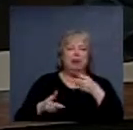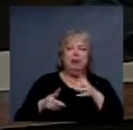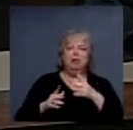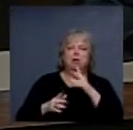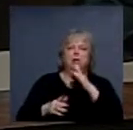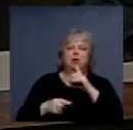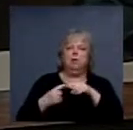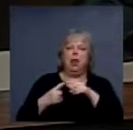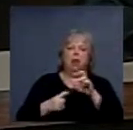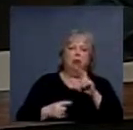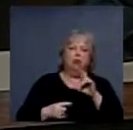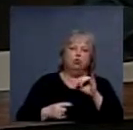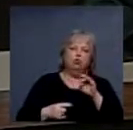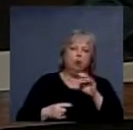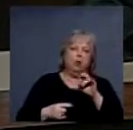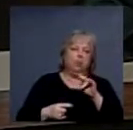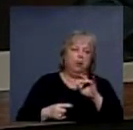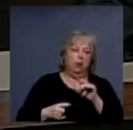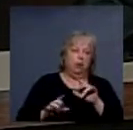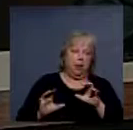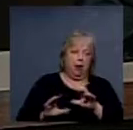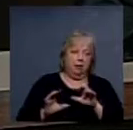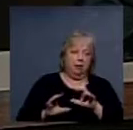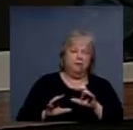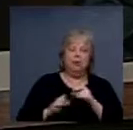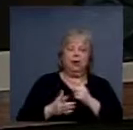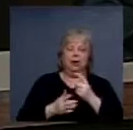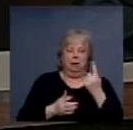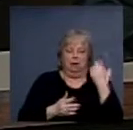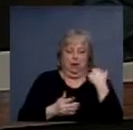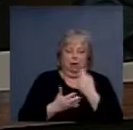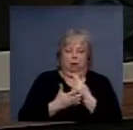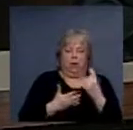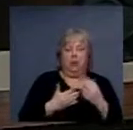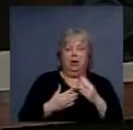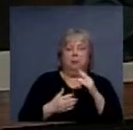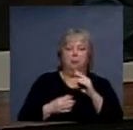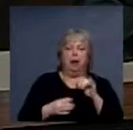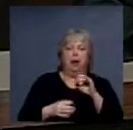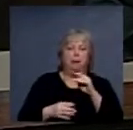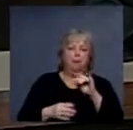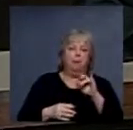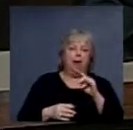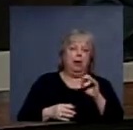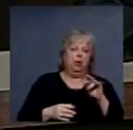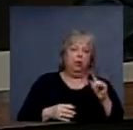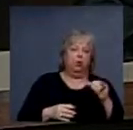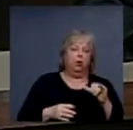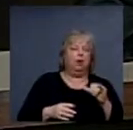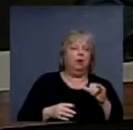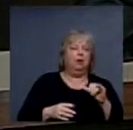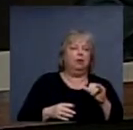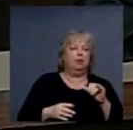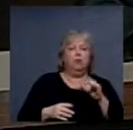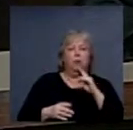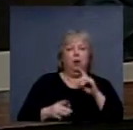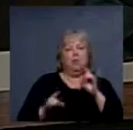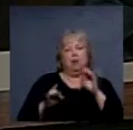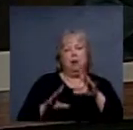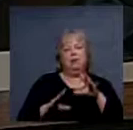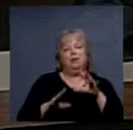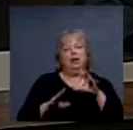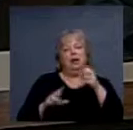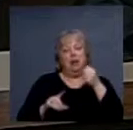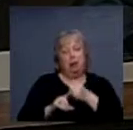about the criminal activity this past weekend by minorities publicly. Yes, such activity will have a devastating impact on the city of